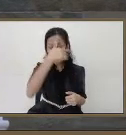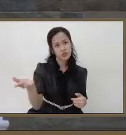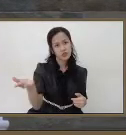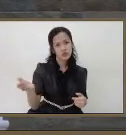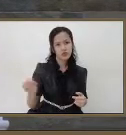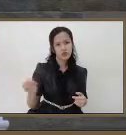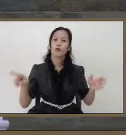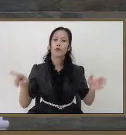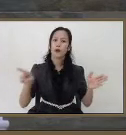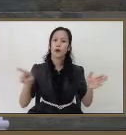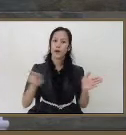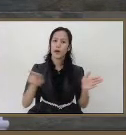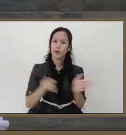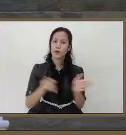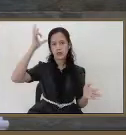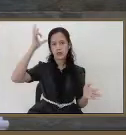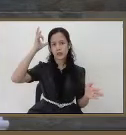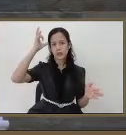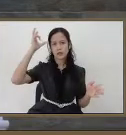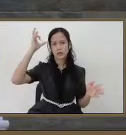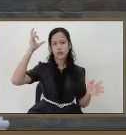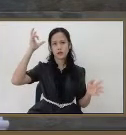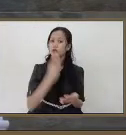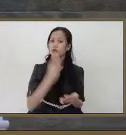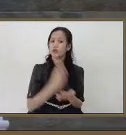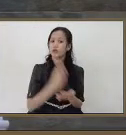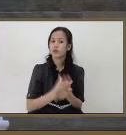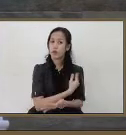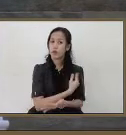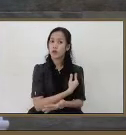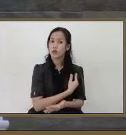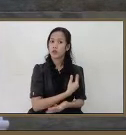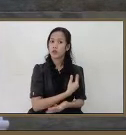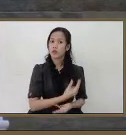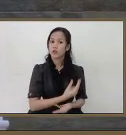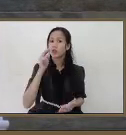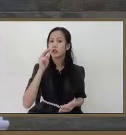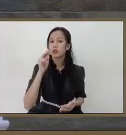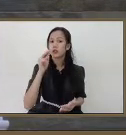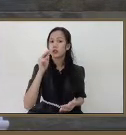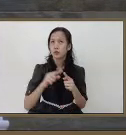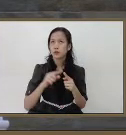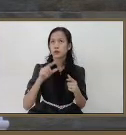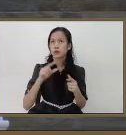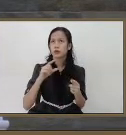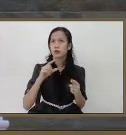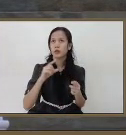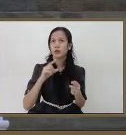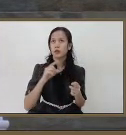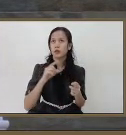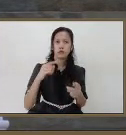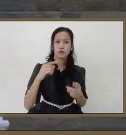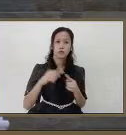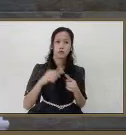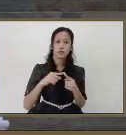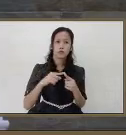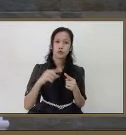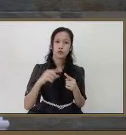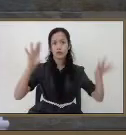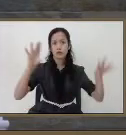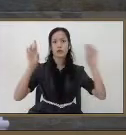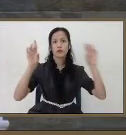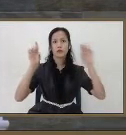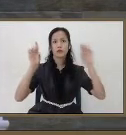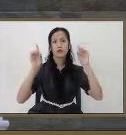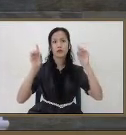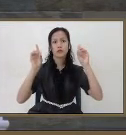sa mga prosperity gospel preachers at doon tayo babagsak sa mga ganun simbahan. Pero we're Baptist, we're in the Baptist church, we have the